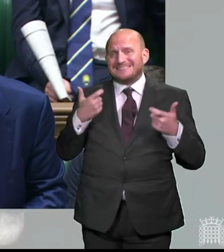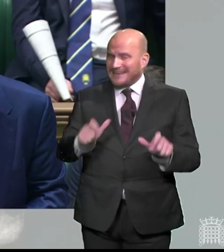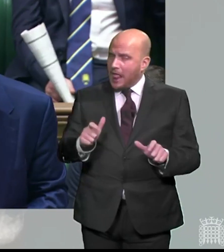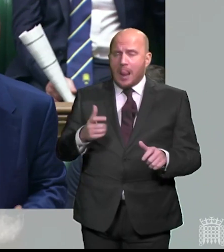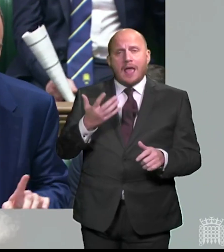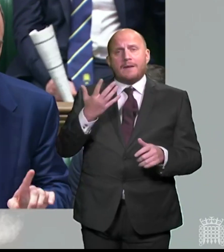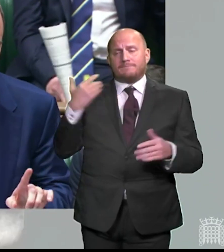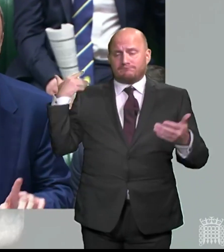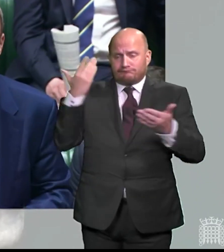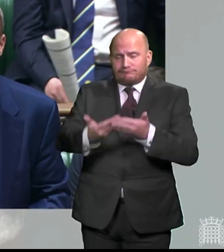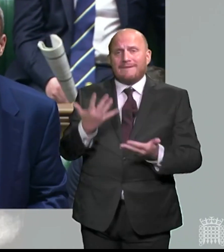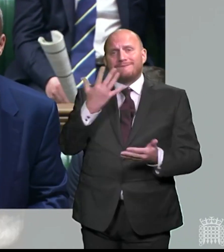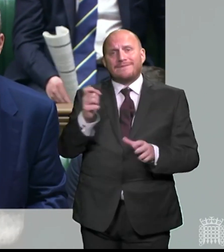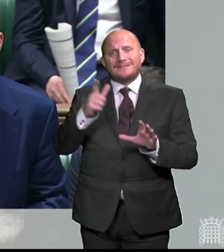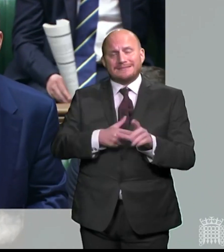low.